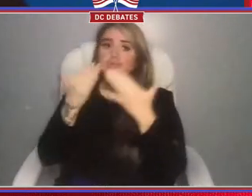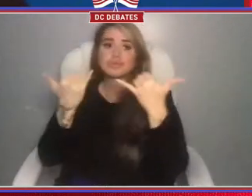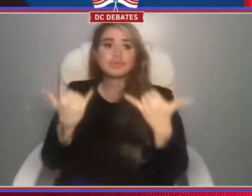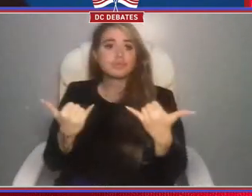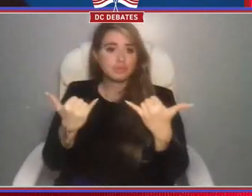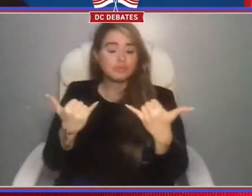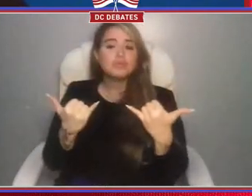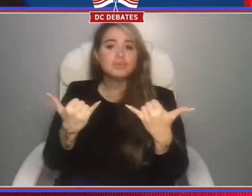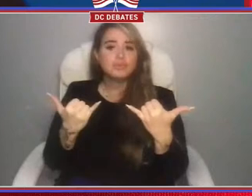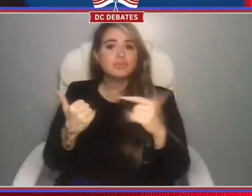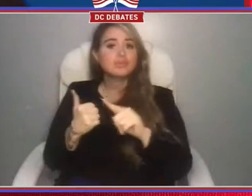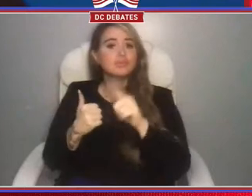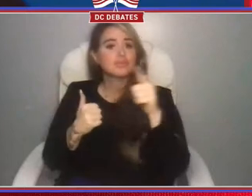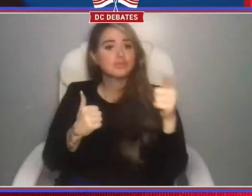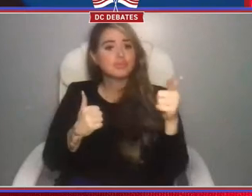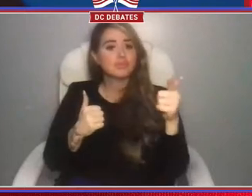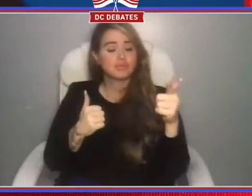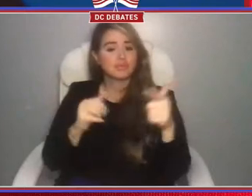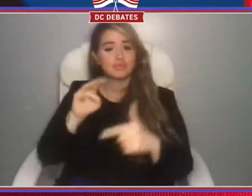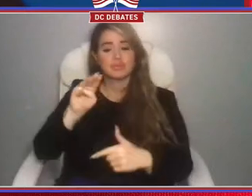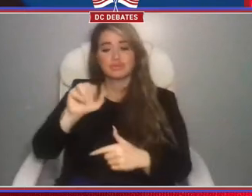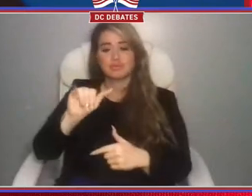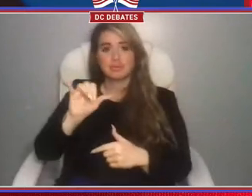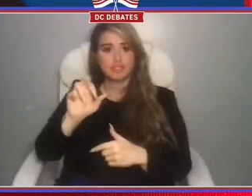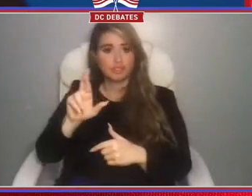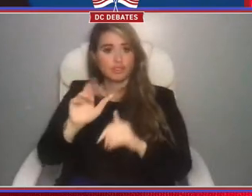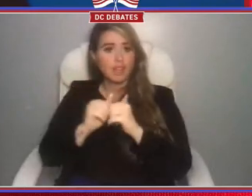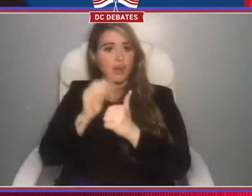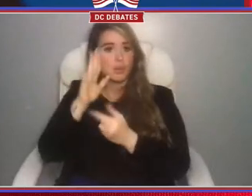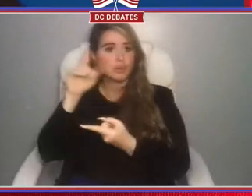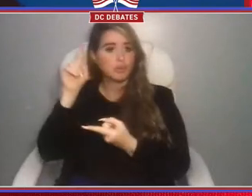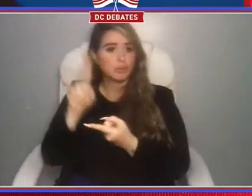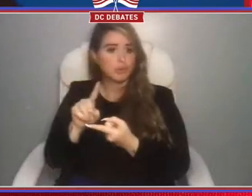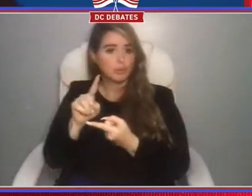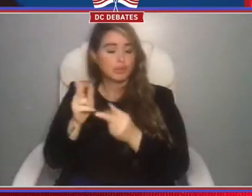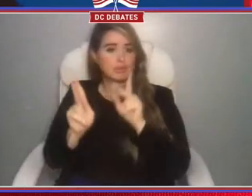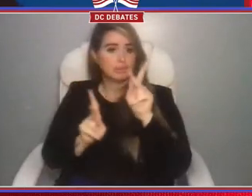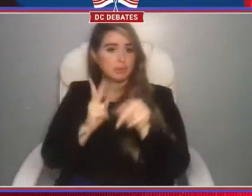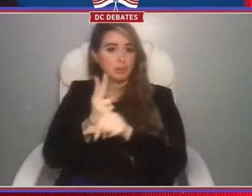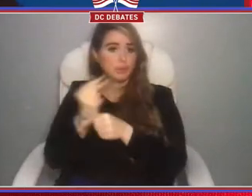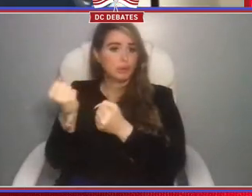with going to Mayor Bowser to tell us how you would reduce car trips in the district.